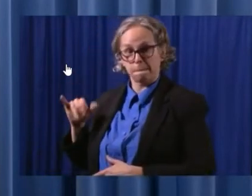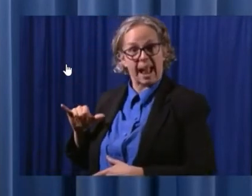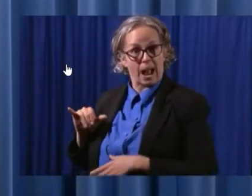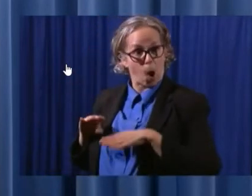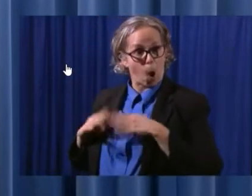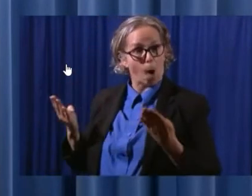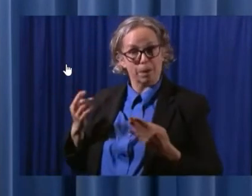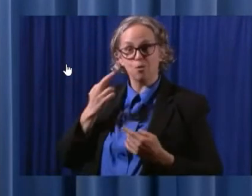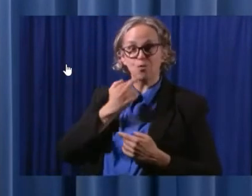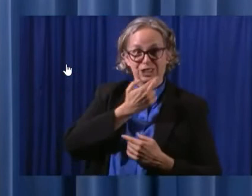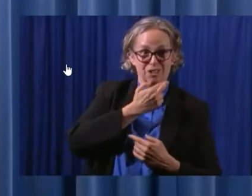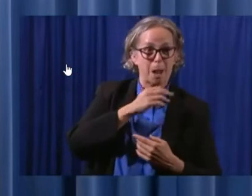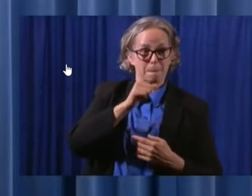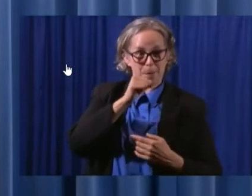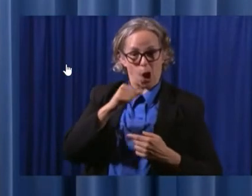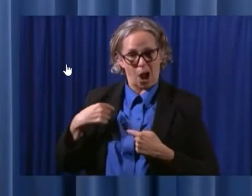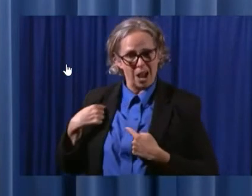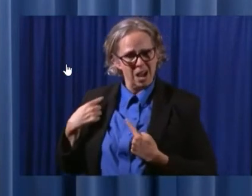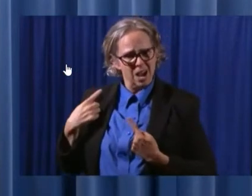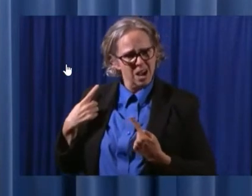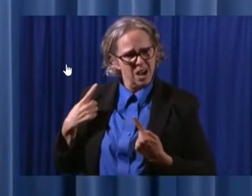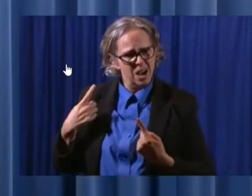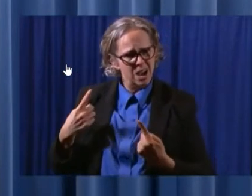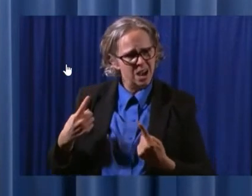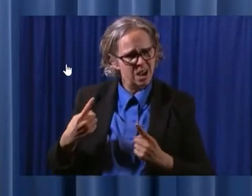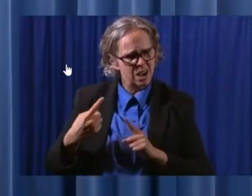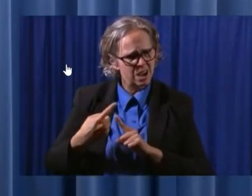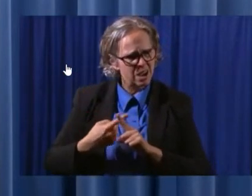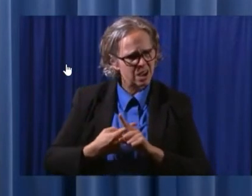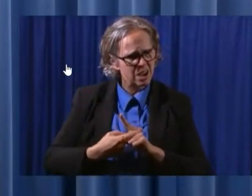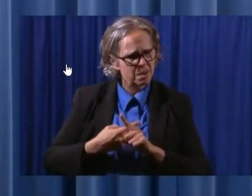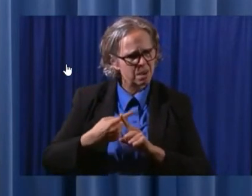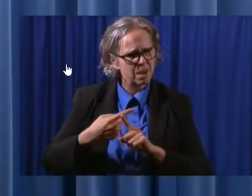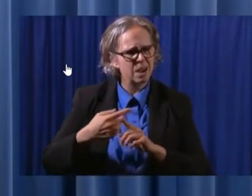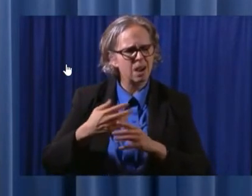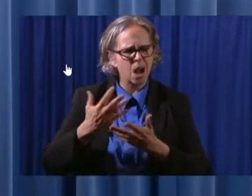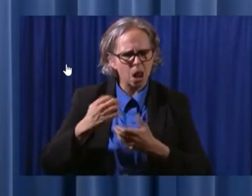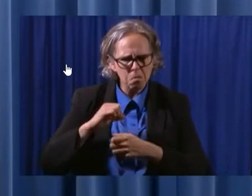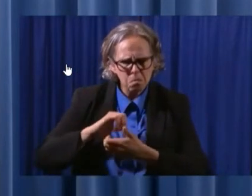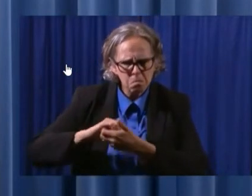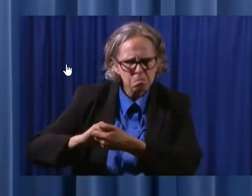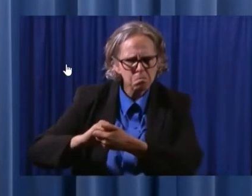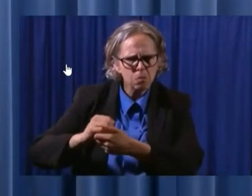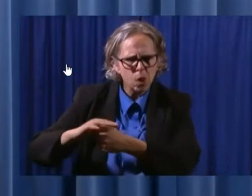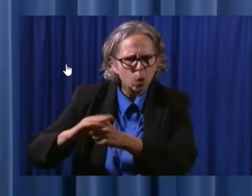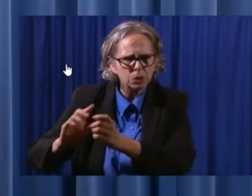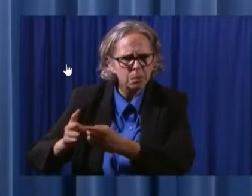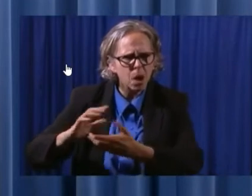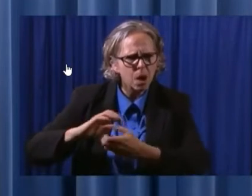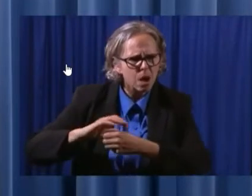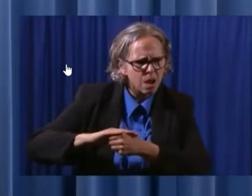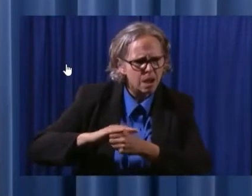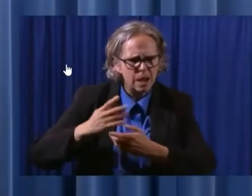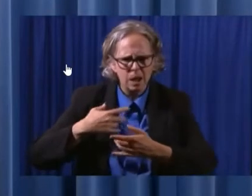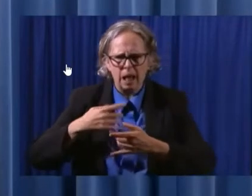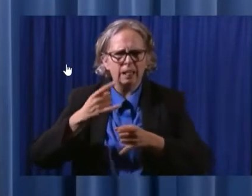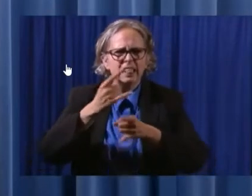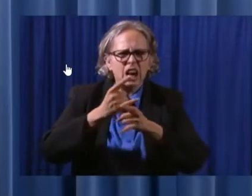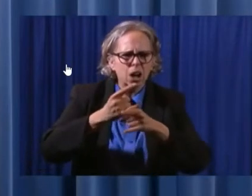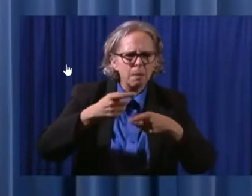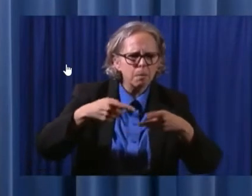Commerce's Division of Liquor Control has been working with local jurisdictions to extend liquor permits to outside spaces next to